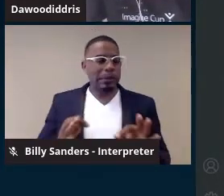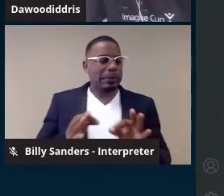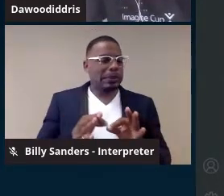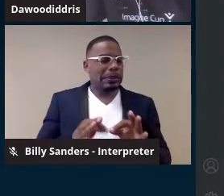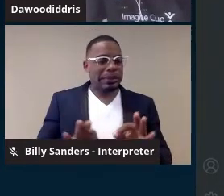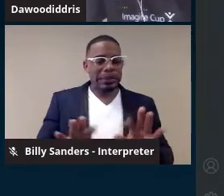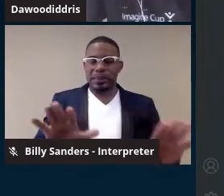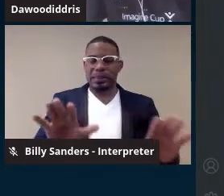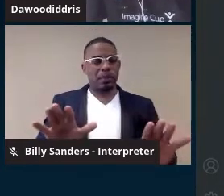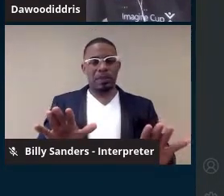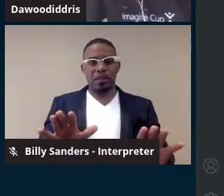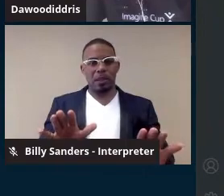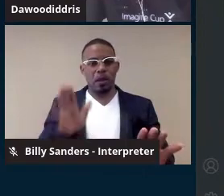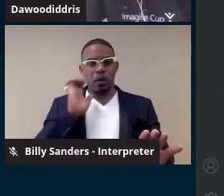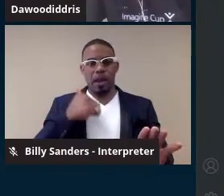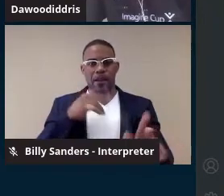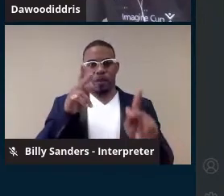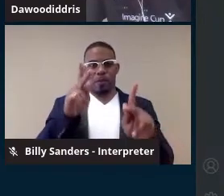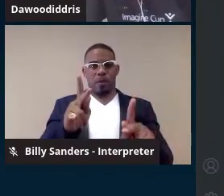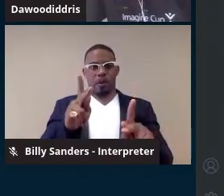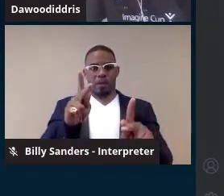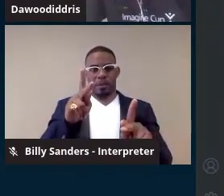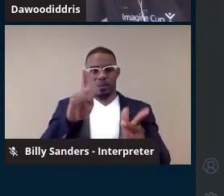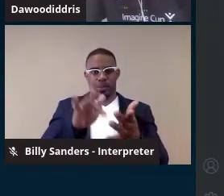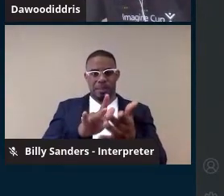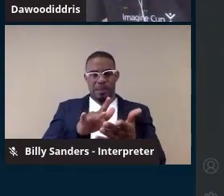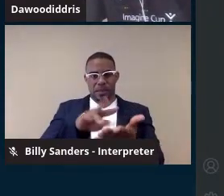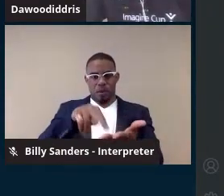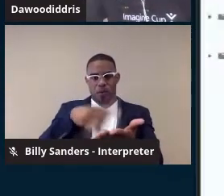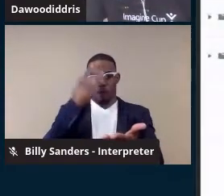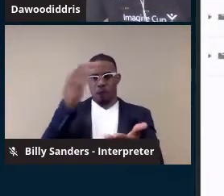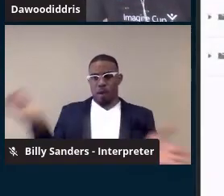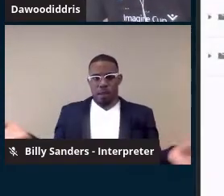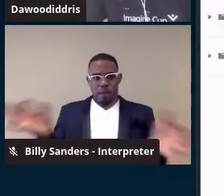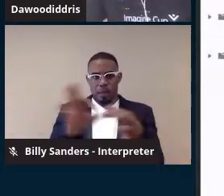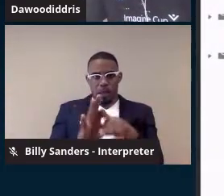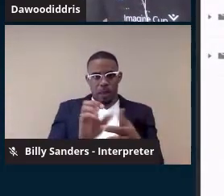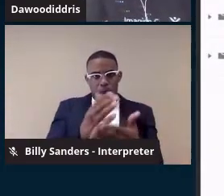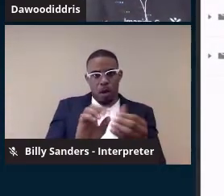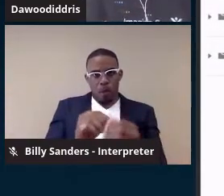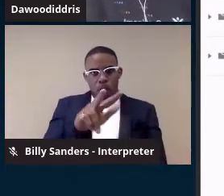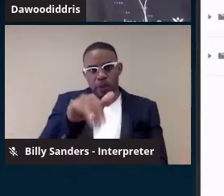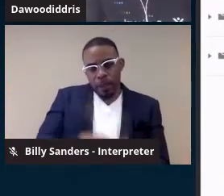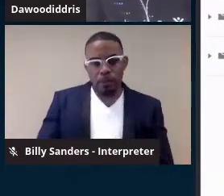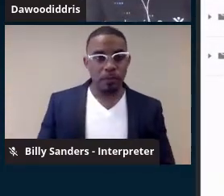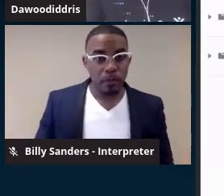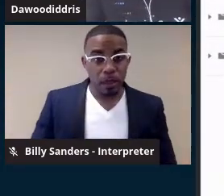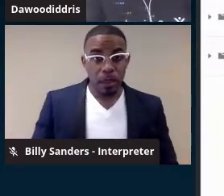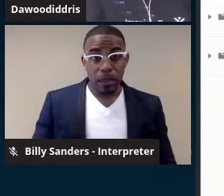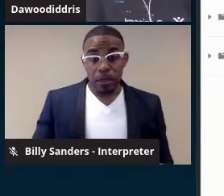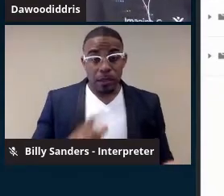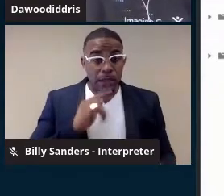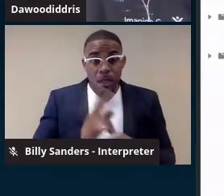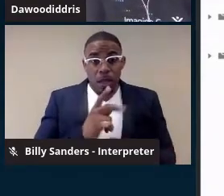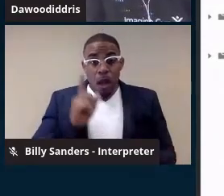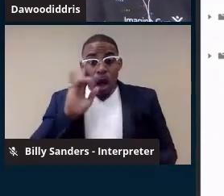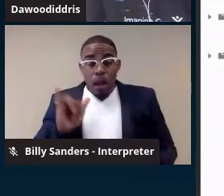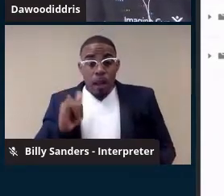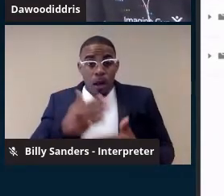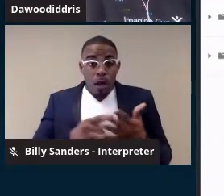have, the person served with, connected. So this is port number 3000. Okay, so I'm just going to call the local